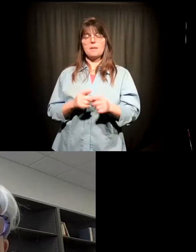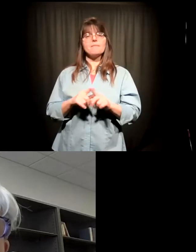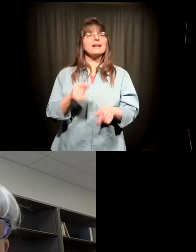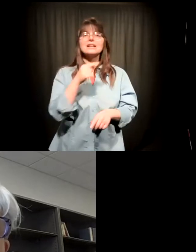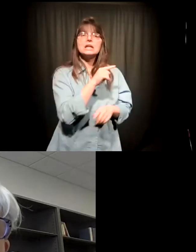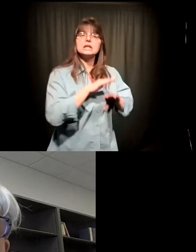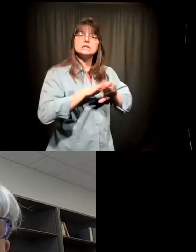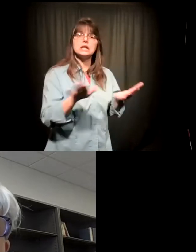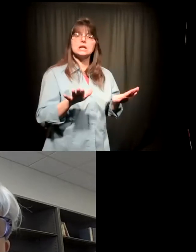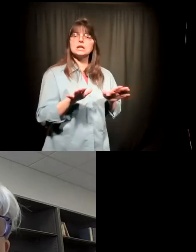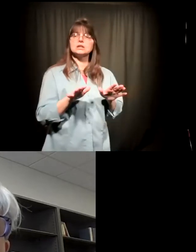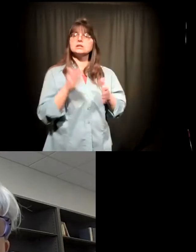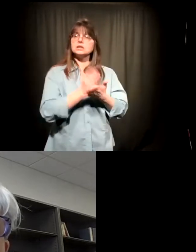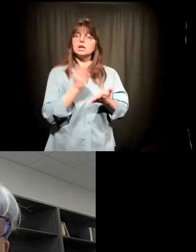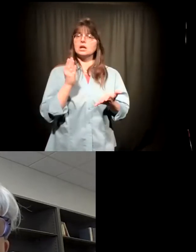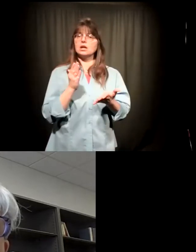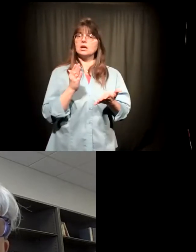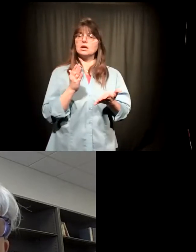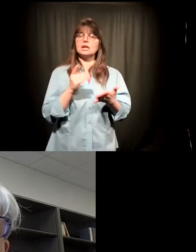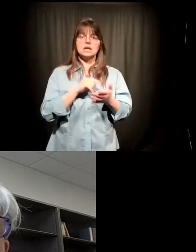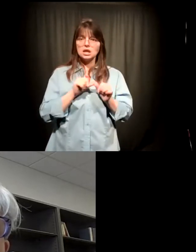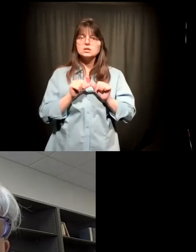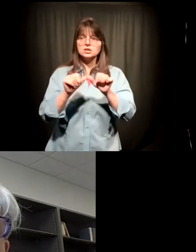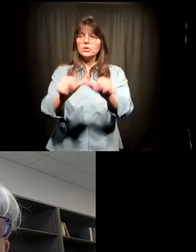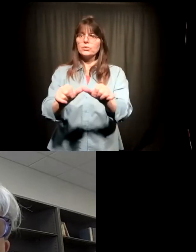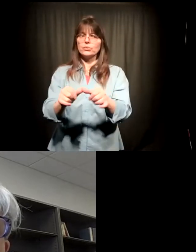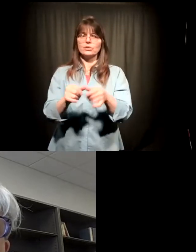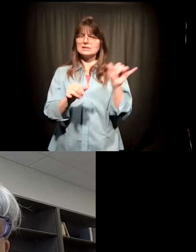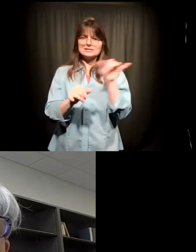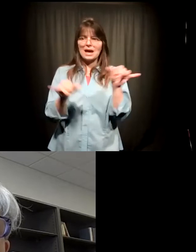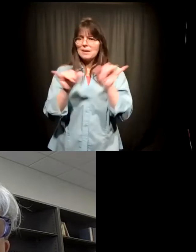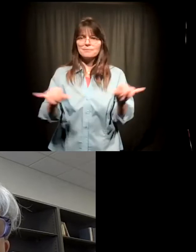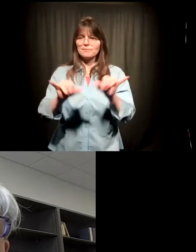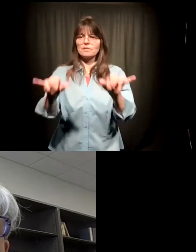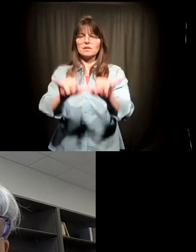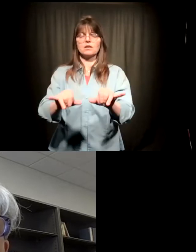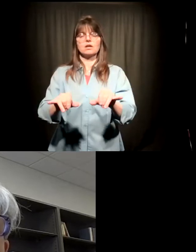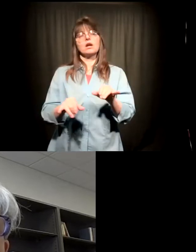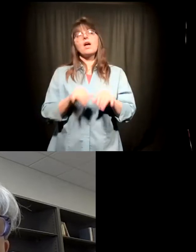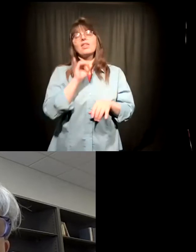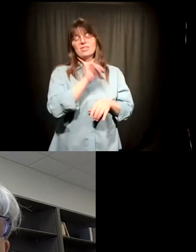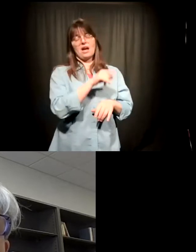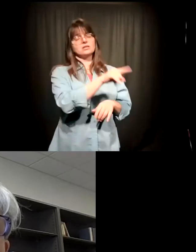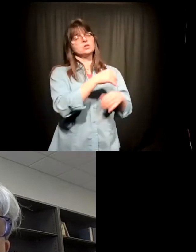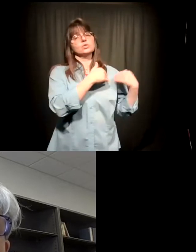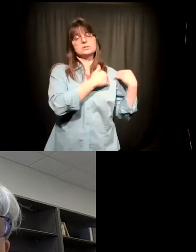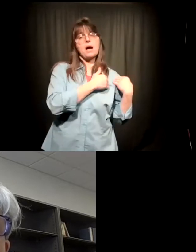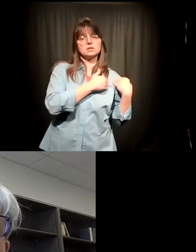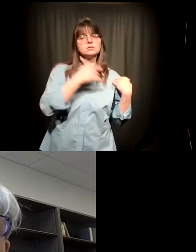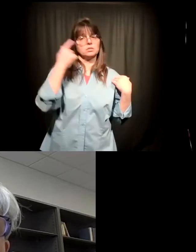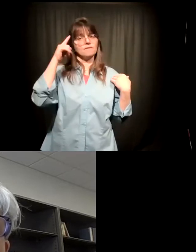didn't back down from them. And I think that's something he can be held responsible for.